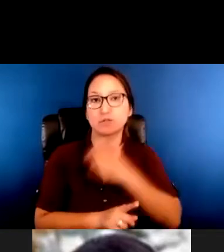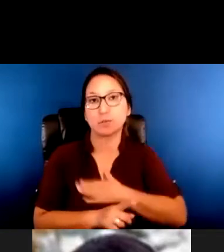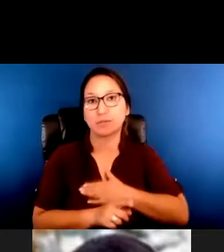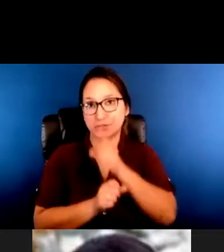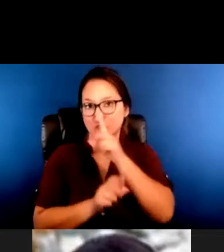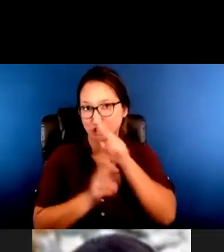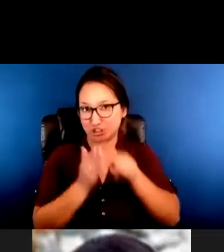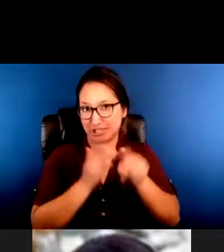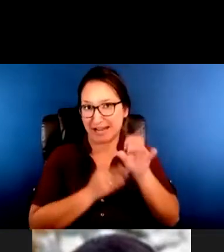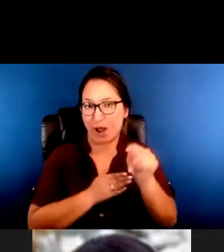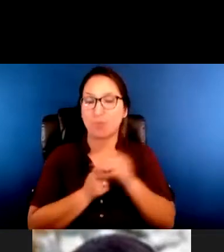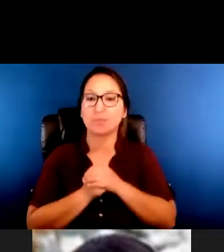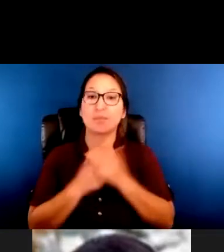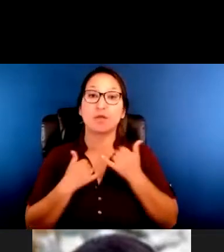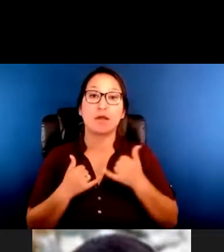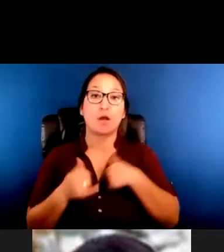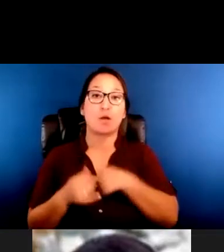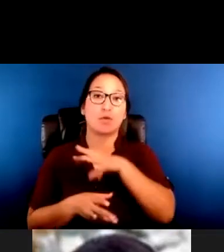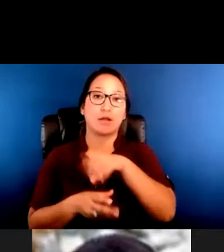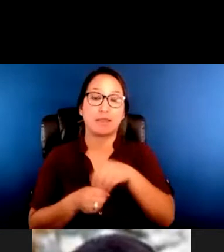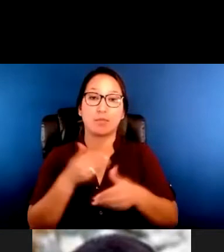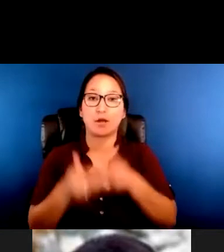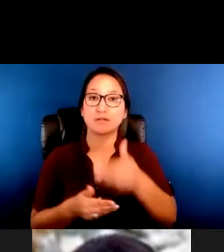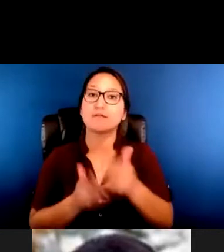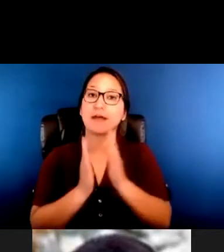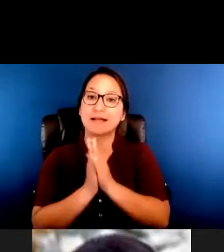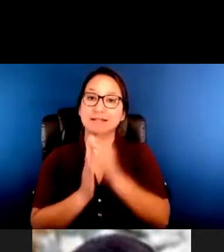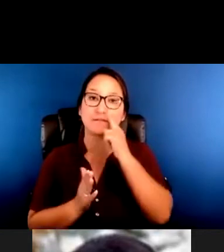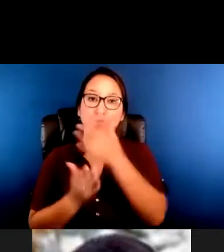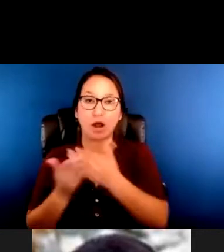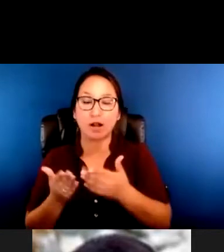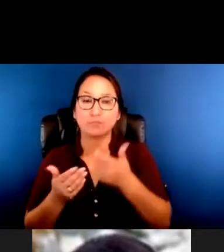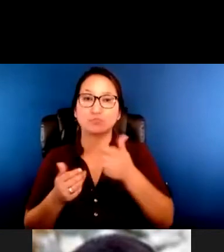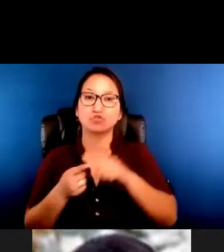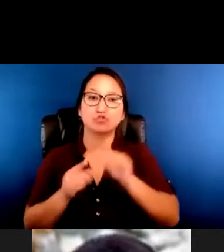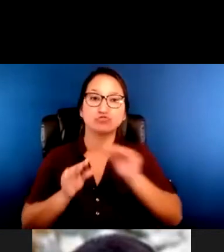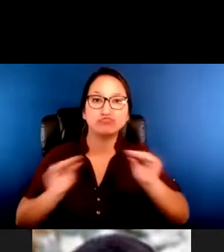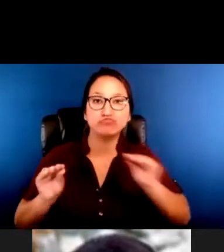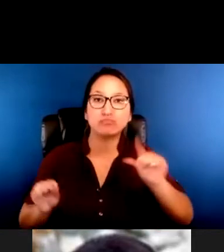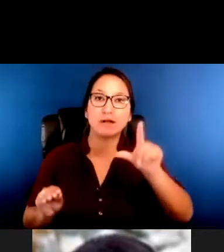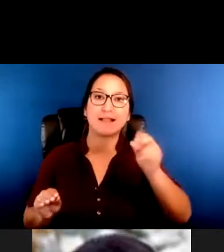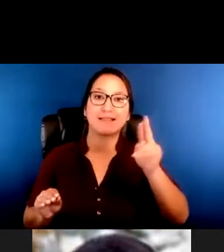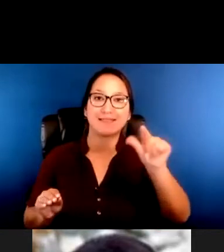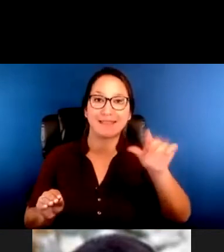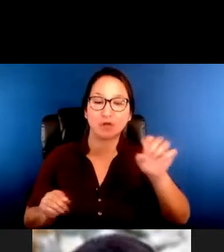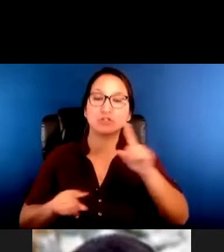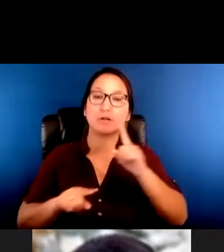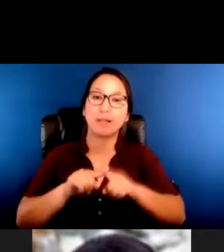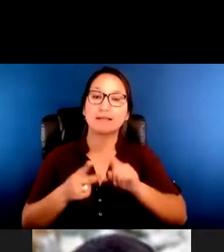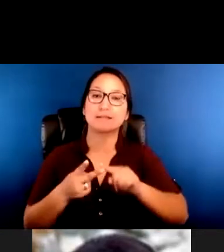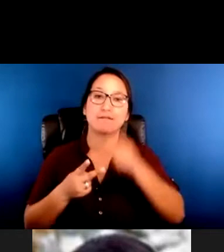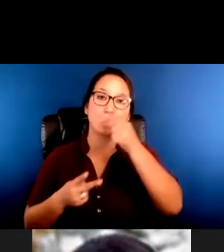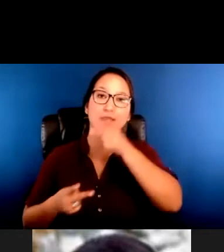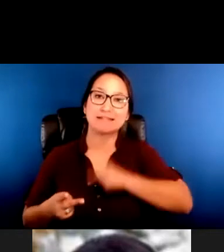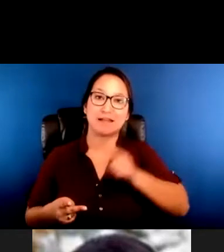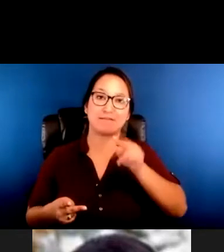are now in the process of asking for items for stocking the lounge and our Thanksgiving treats. So that will be coming out very shortly